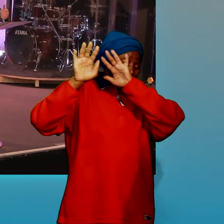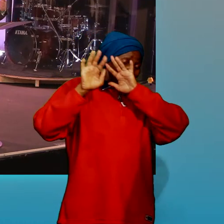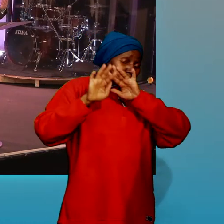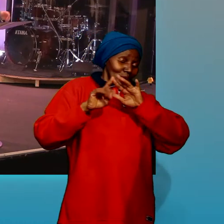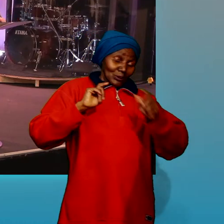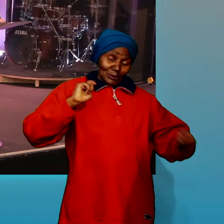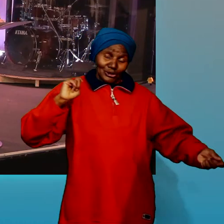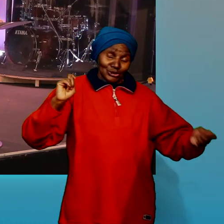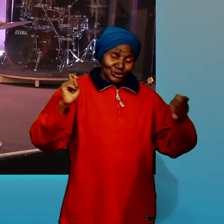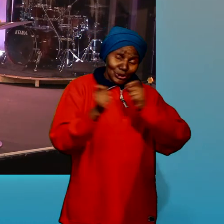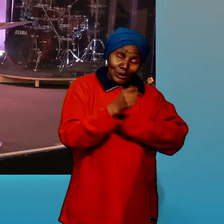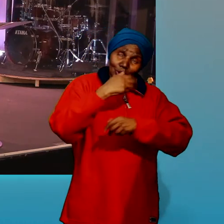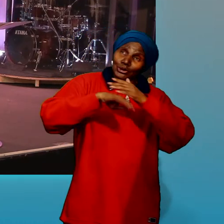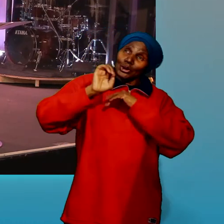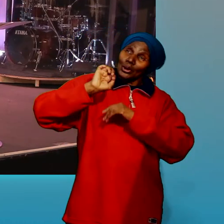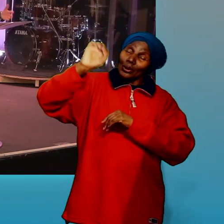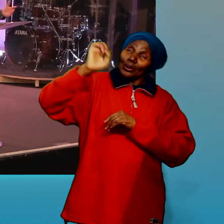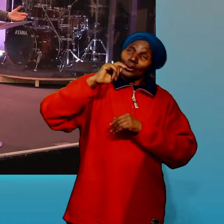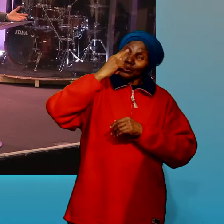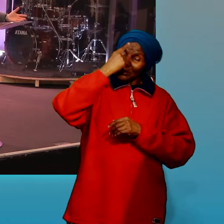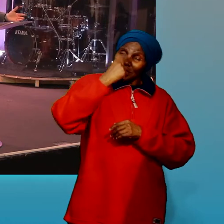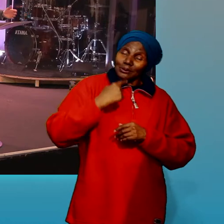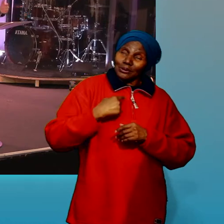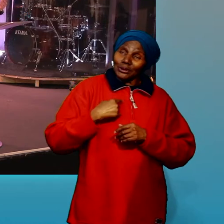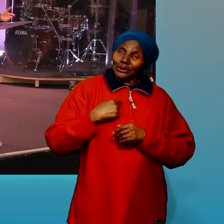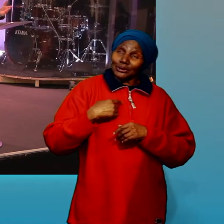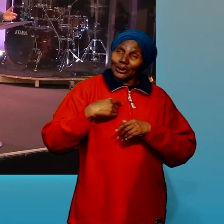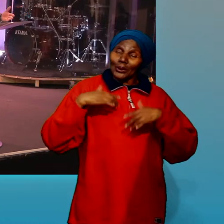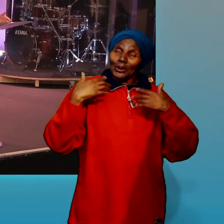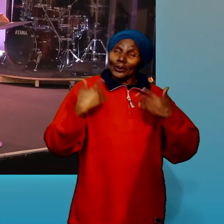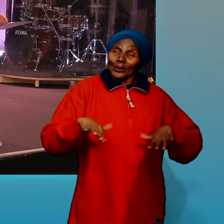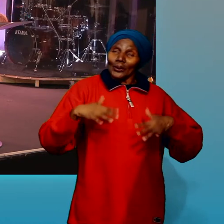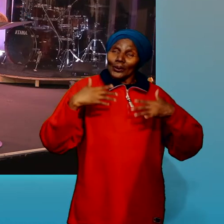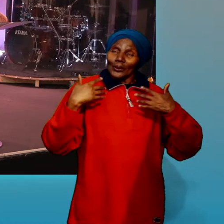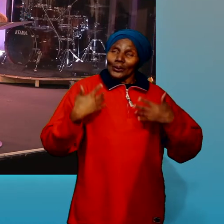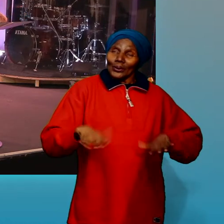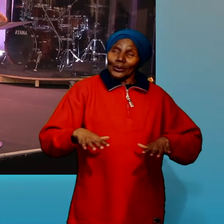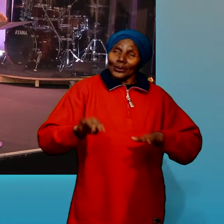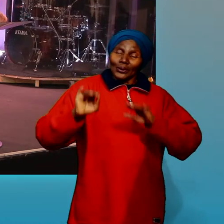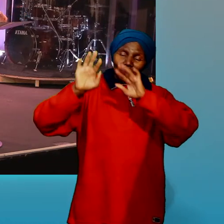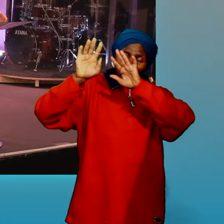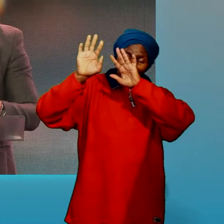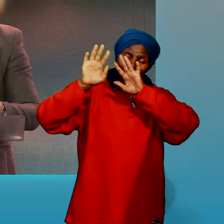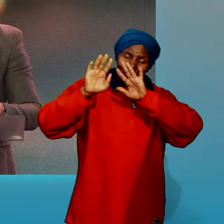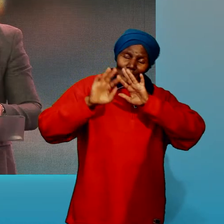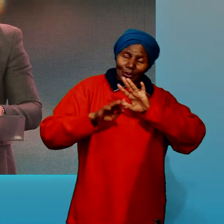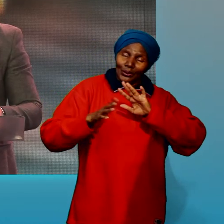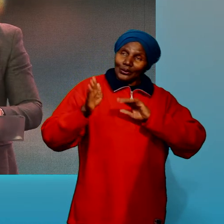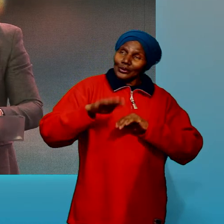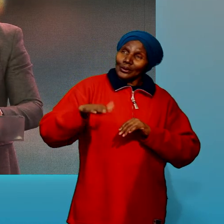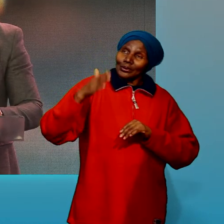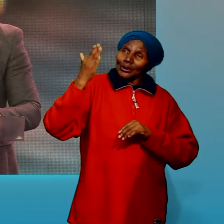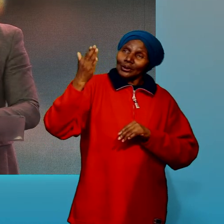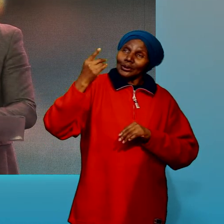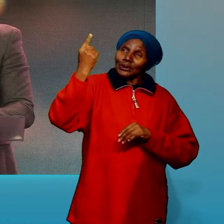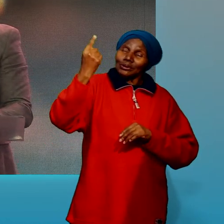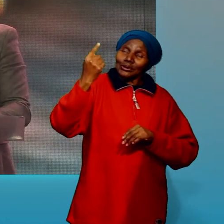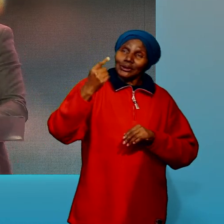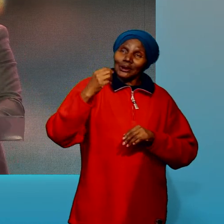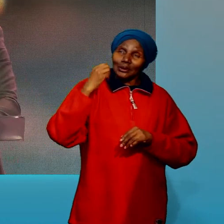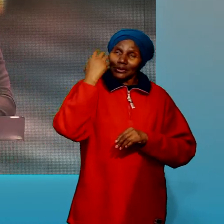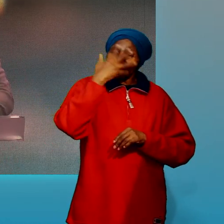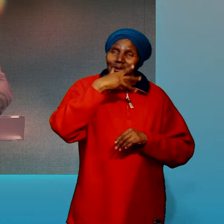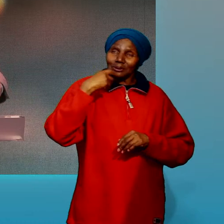with ever-increasing glory, which comes from the Lord, who is the Spirit. Take a